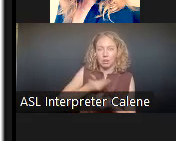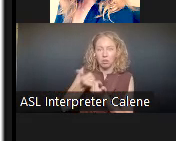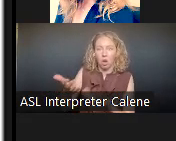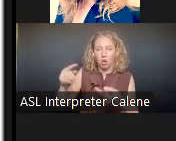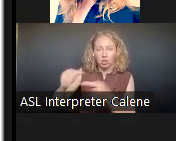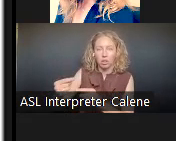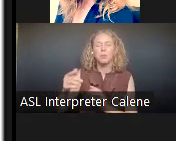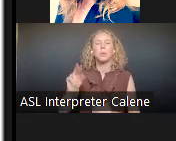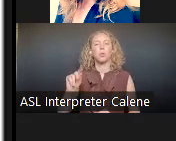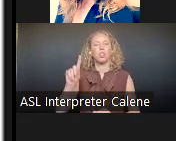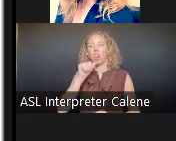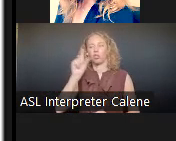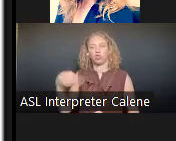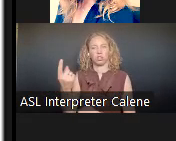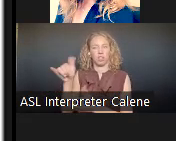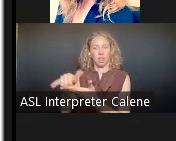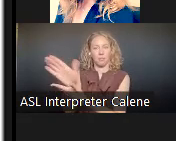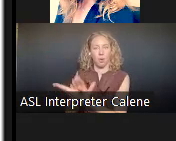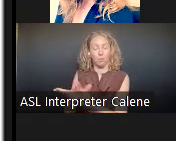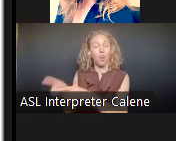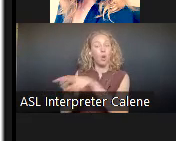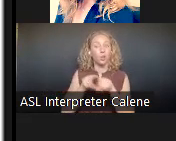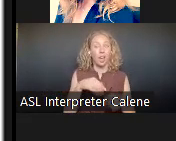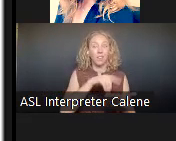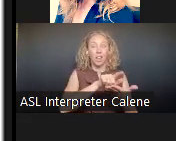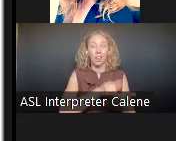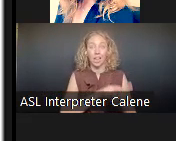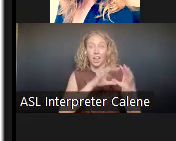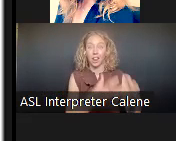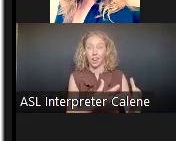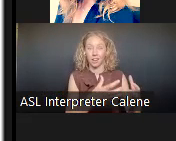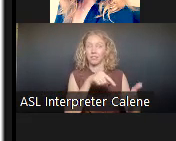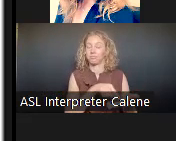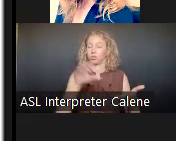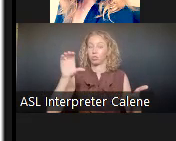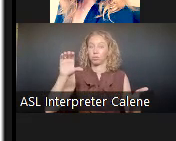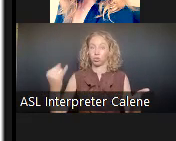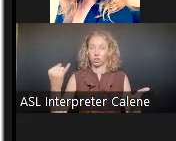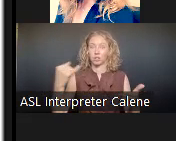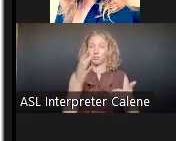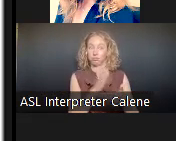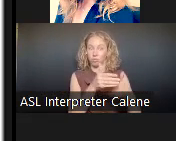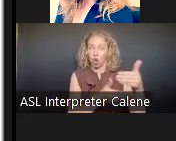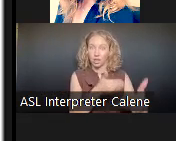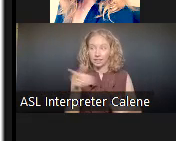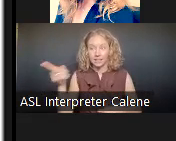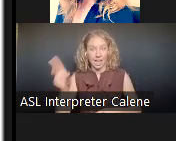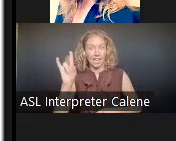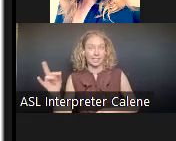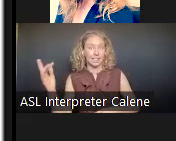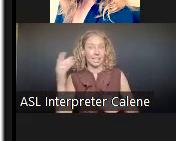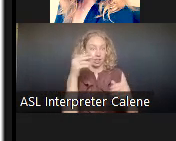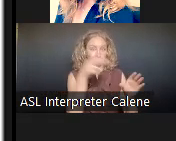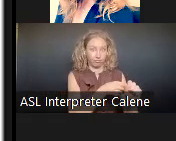than just that. There is a legal component and questions about the criminal justice process that they initially engaged in years ago.